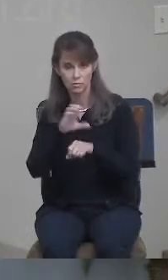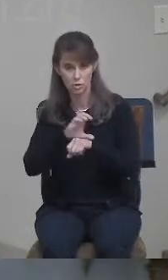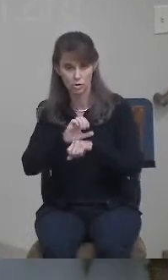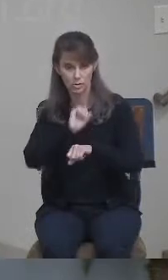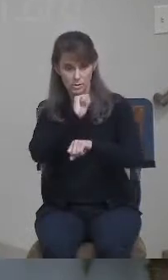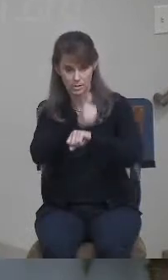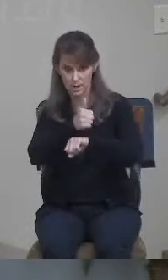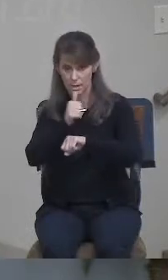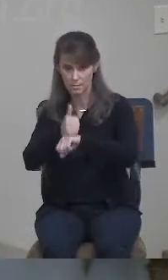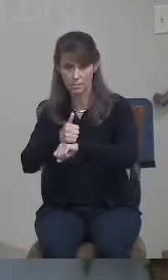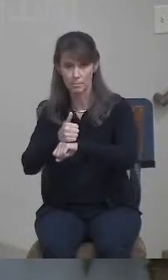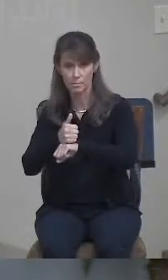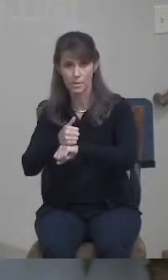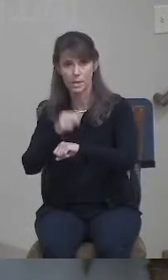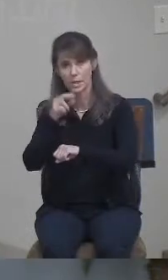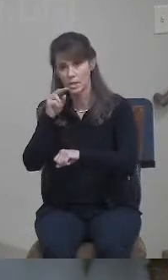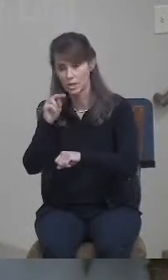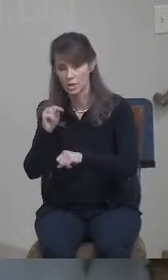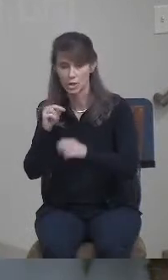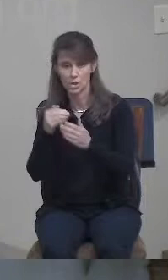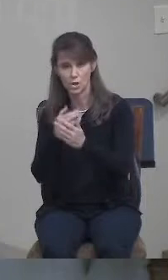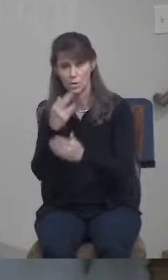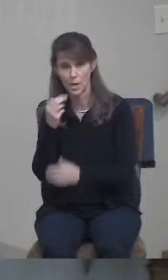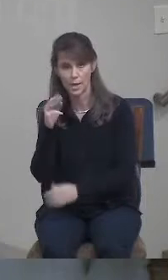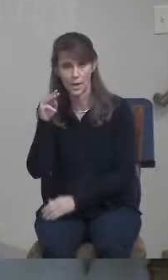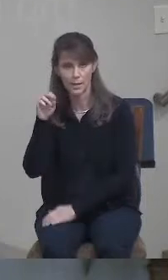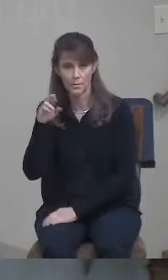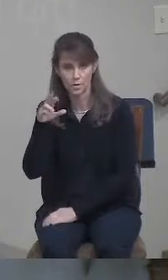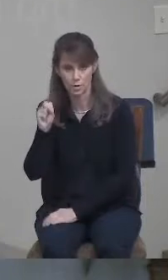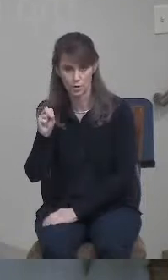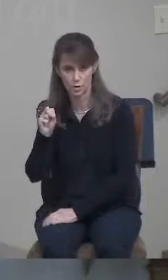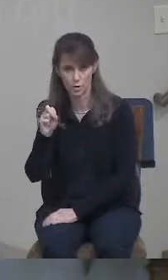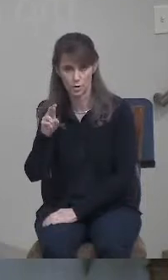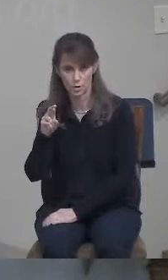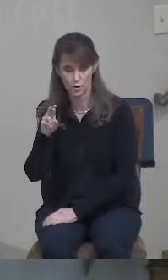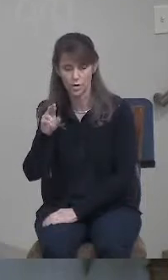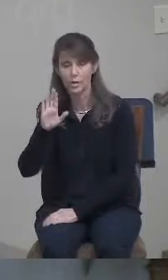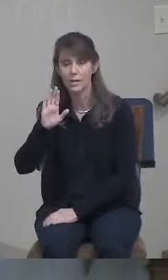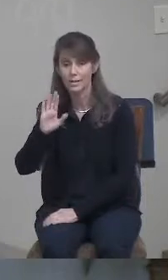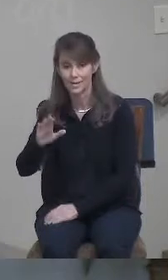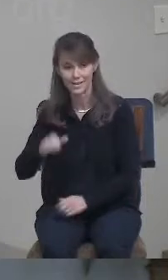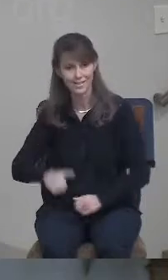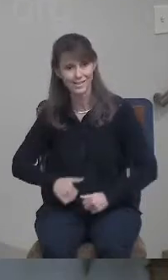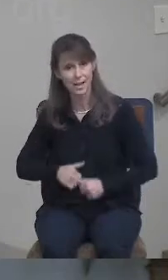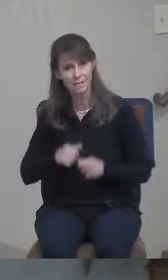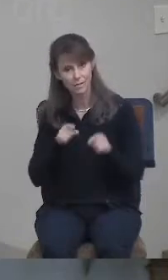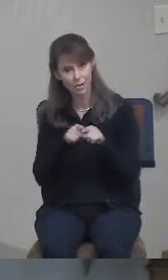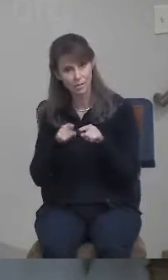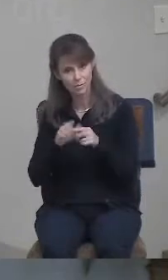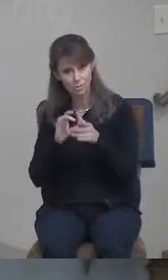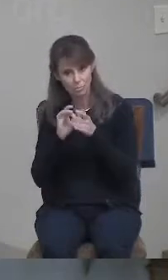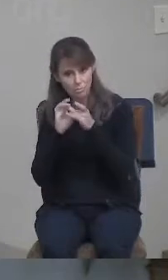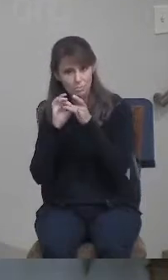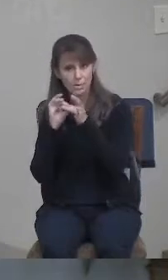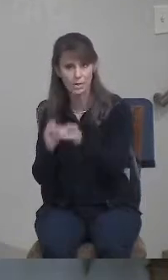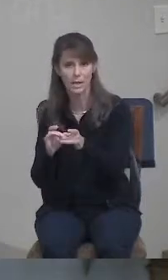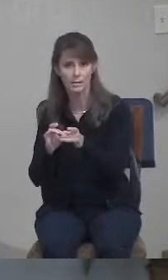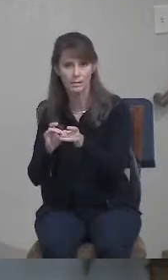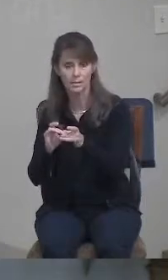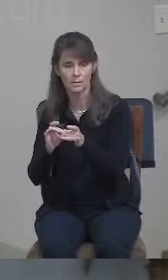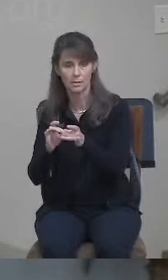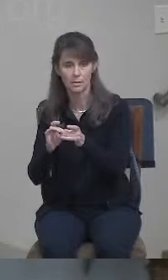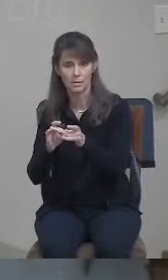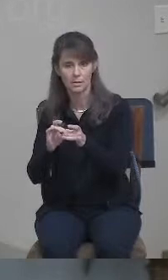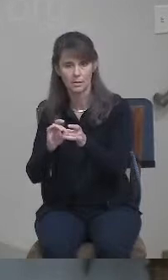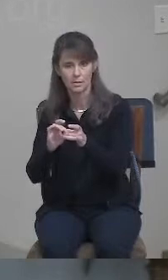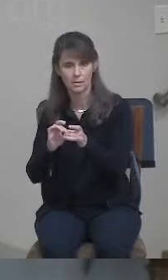New Hampshire. From here on, his life is connected with that of Elias Smith in establishing